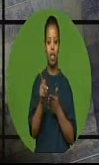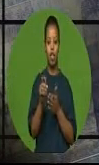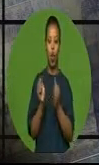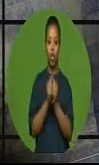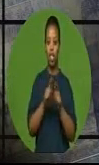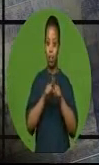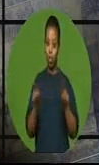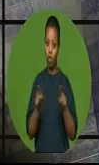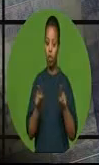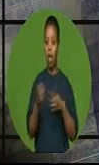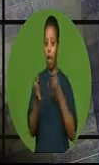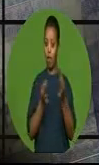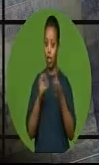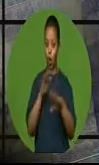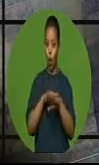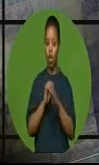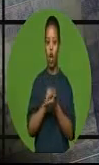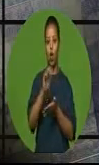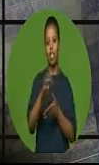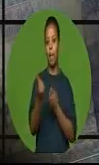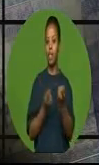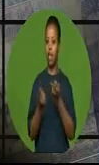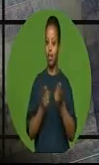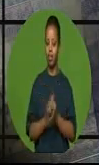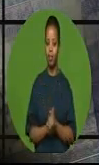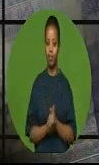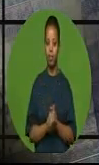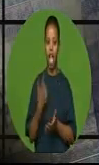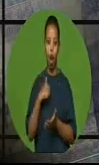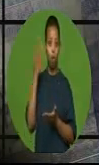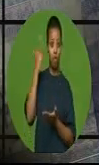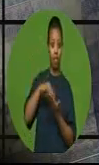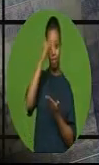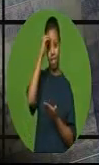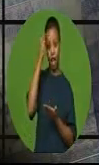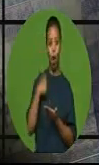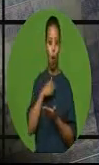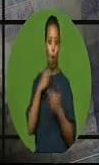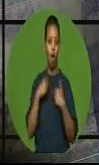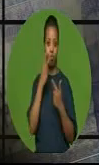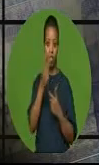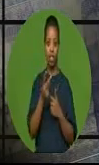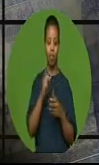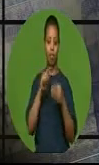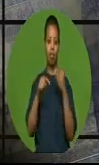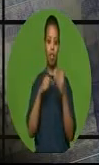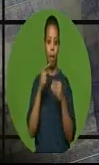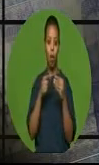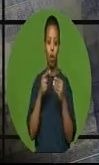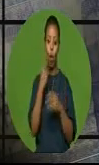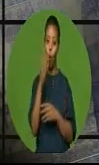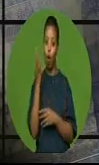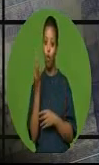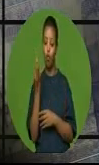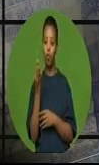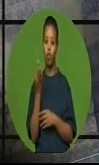a special emphasis on consignment sales. In our previous lesson, we have seen about one of the